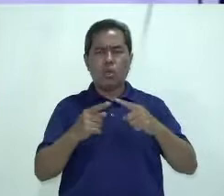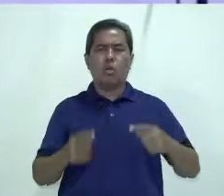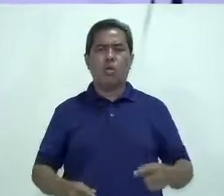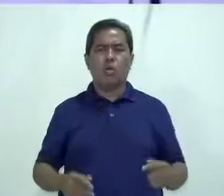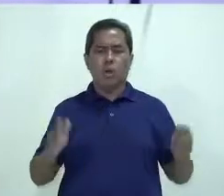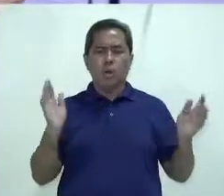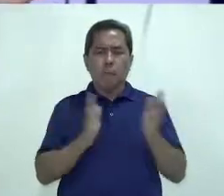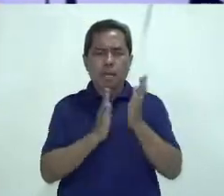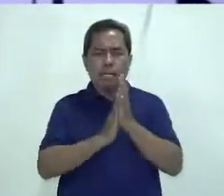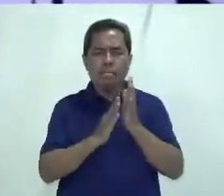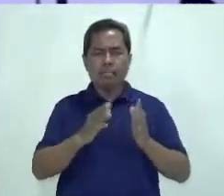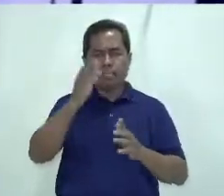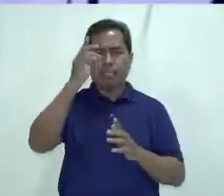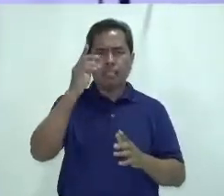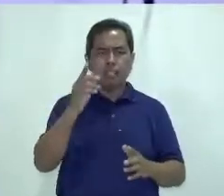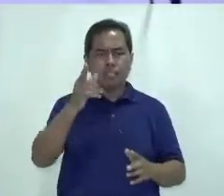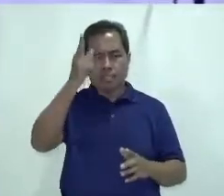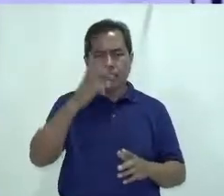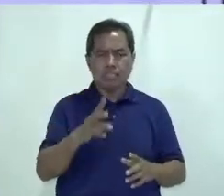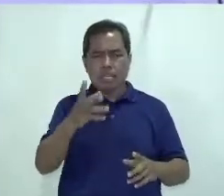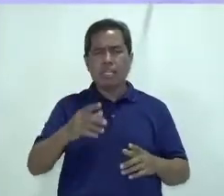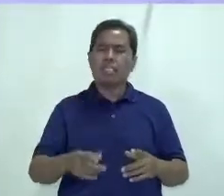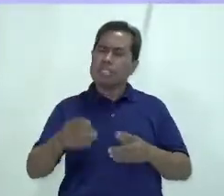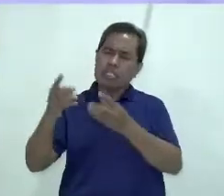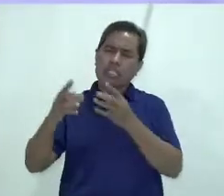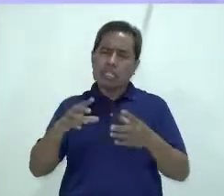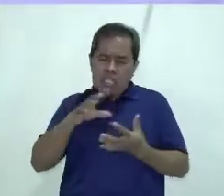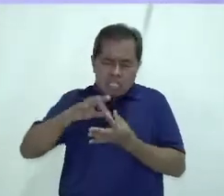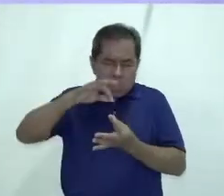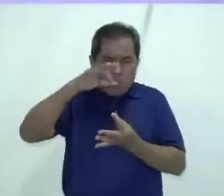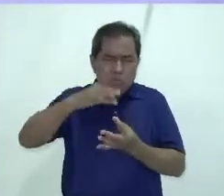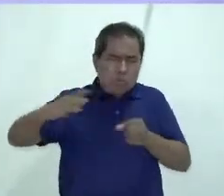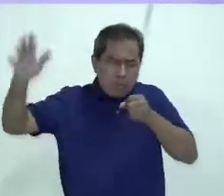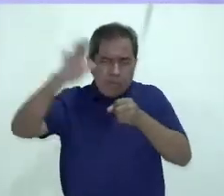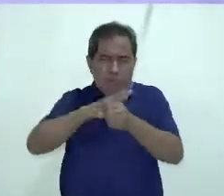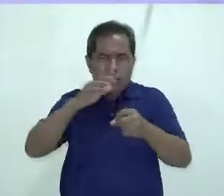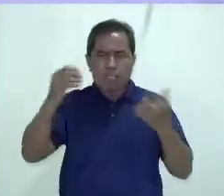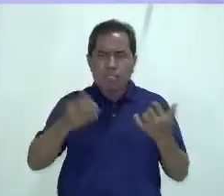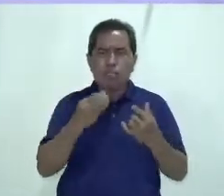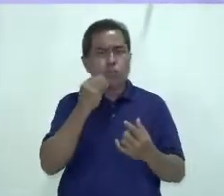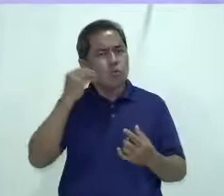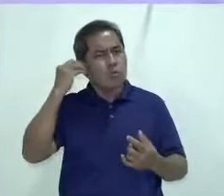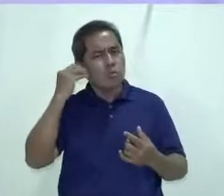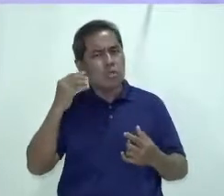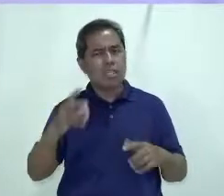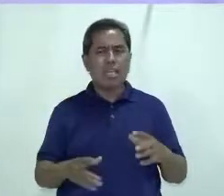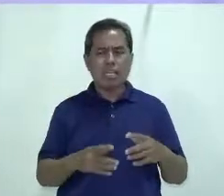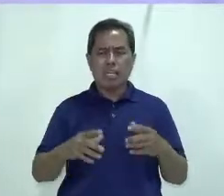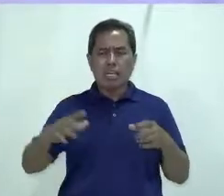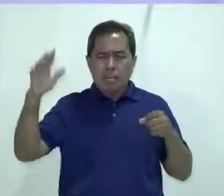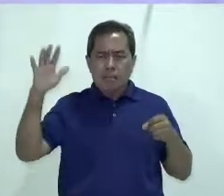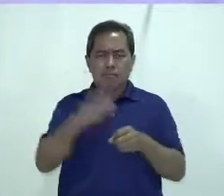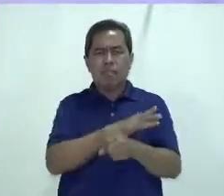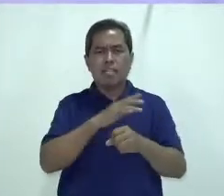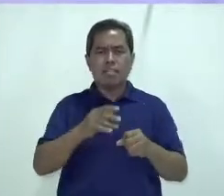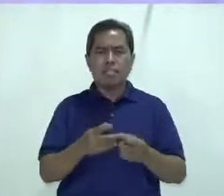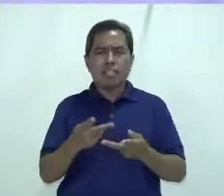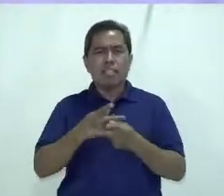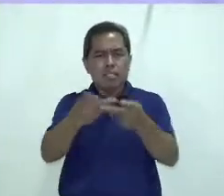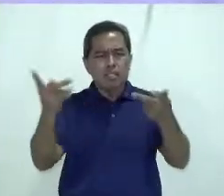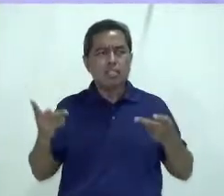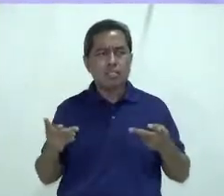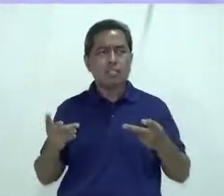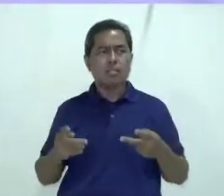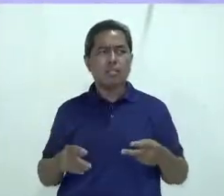his tangible presence, his spirit invades the room. It invades the space. Wasn't he there